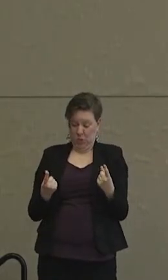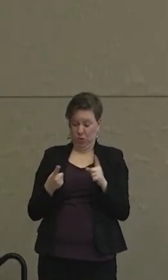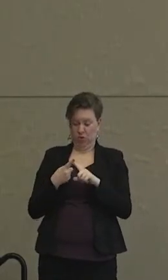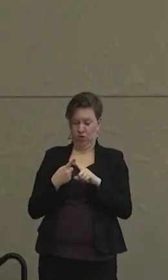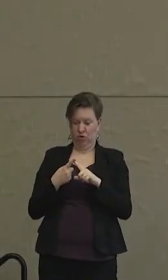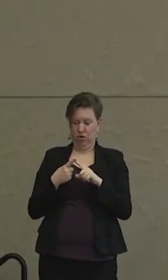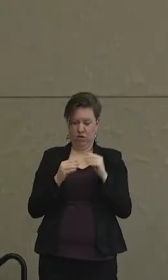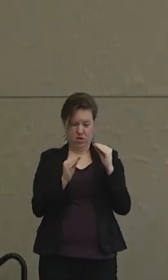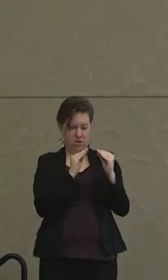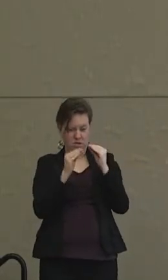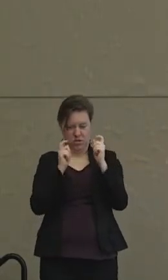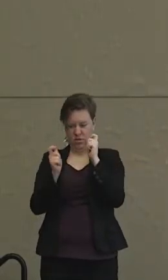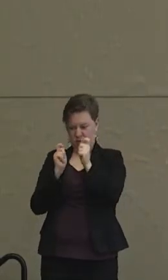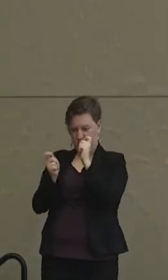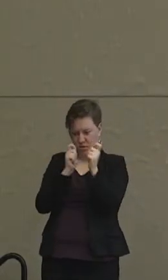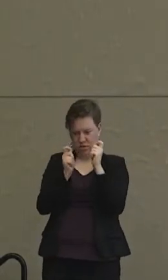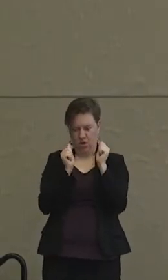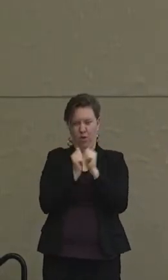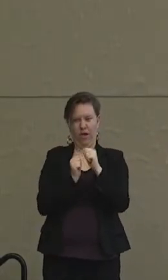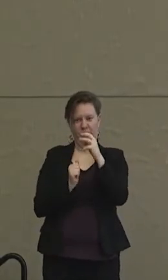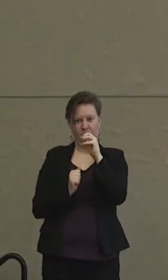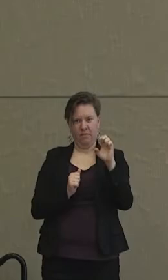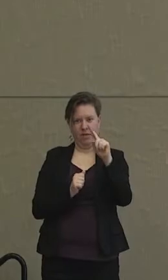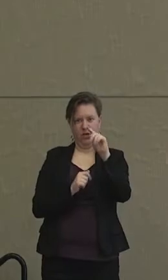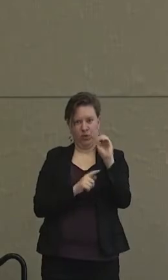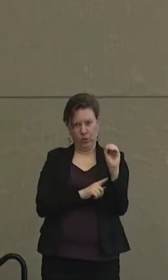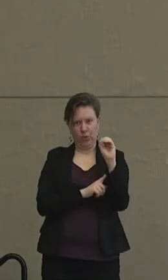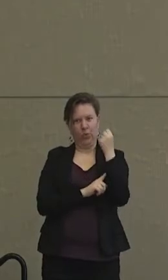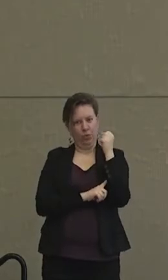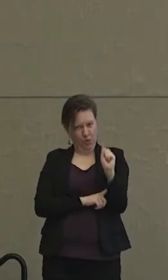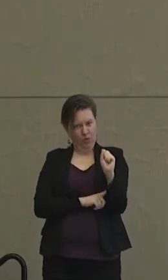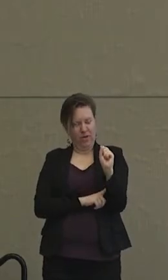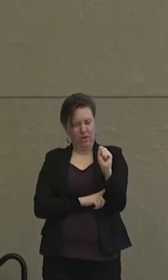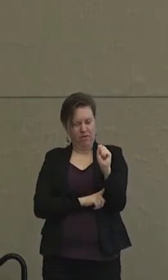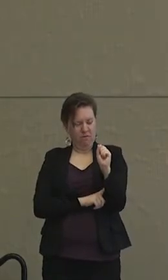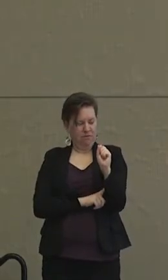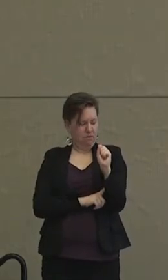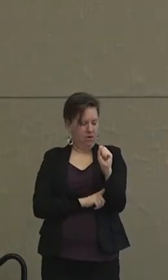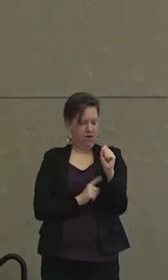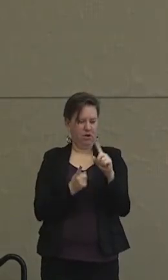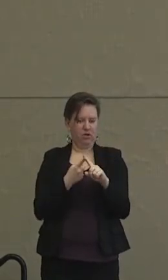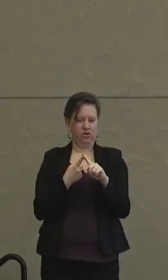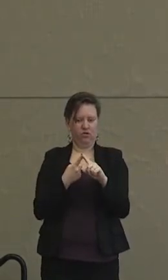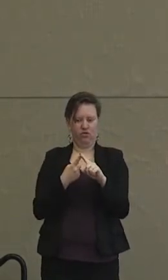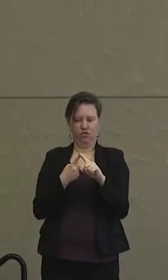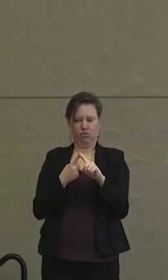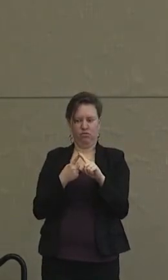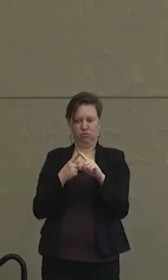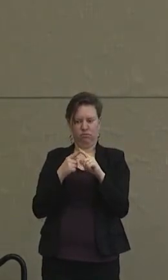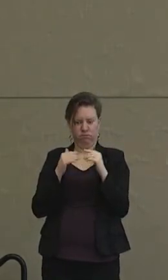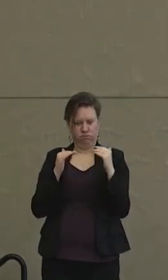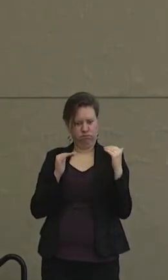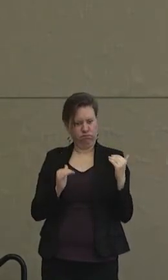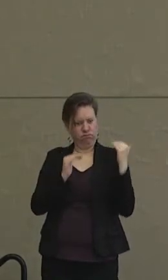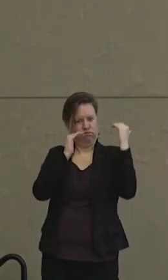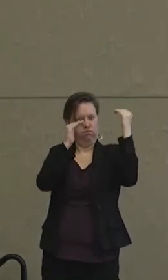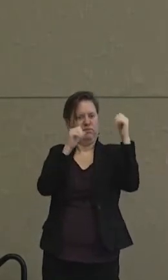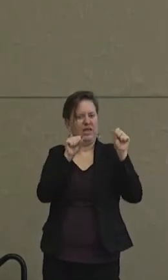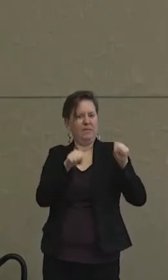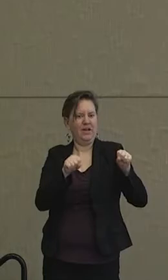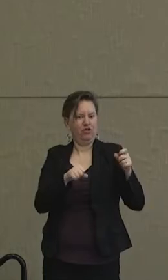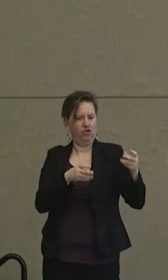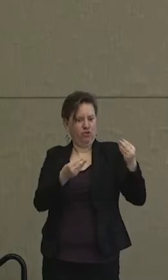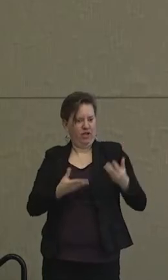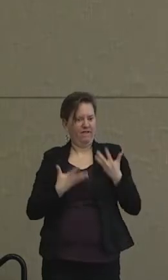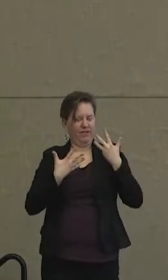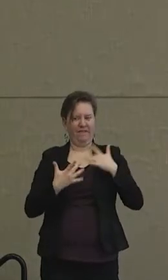course correction with the Me Too movement in order for it to reach the potential that you left us feeling